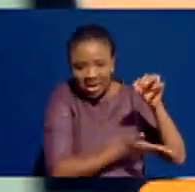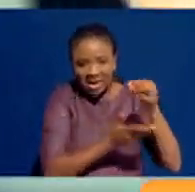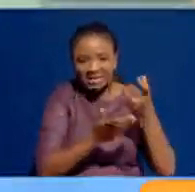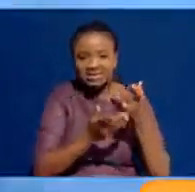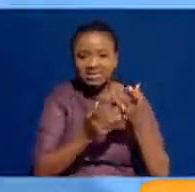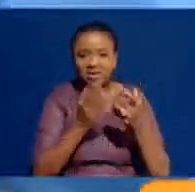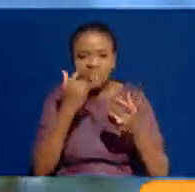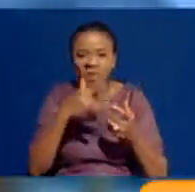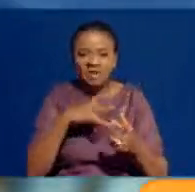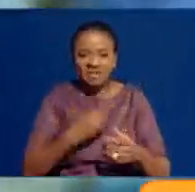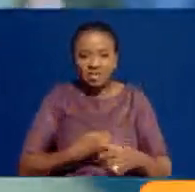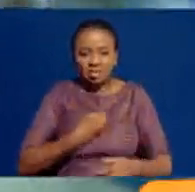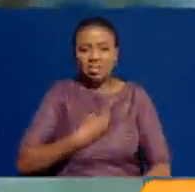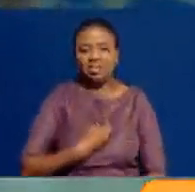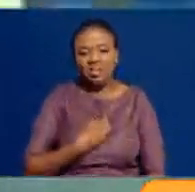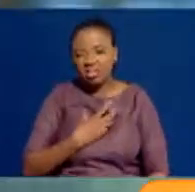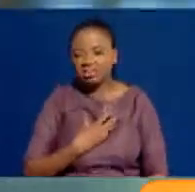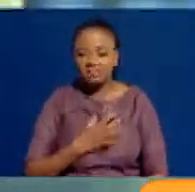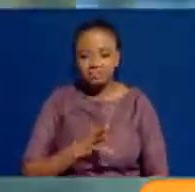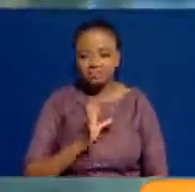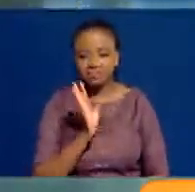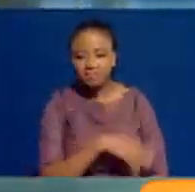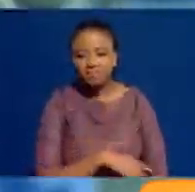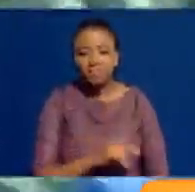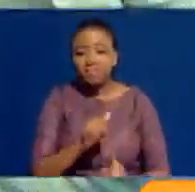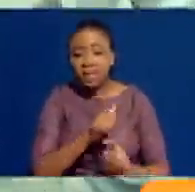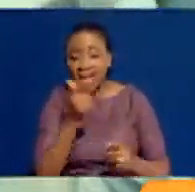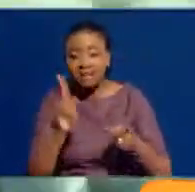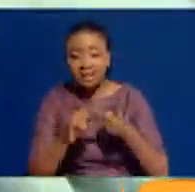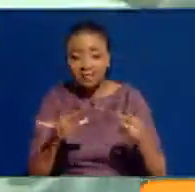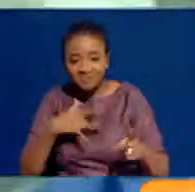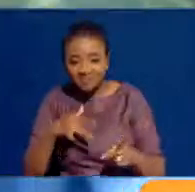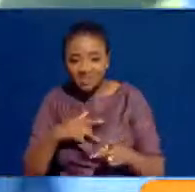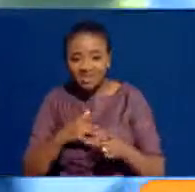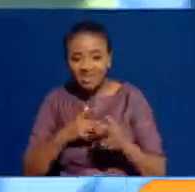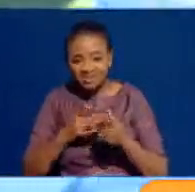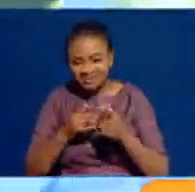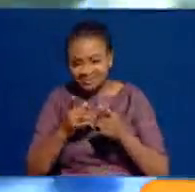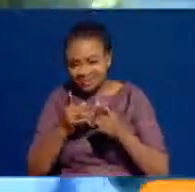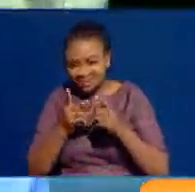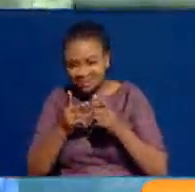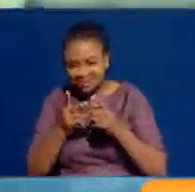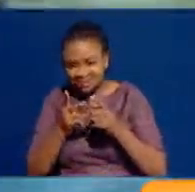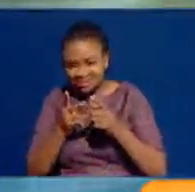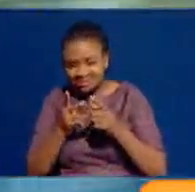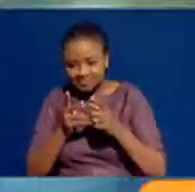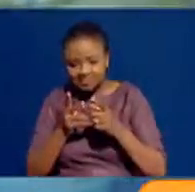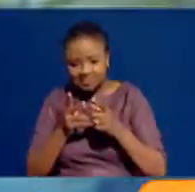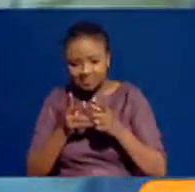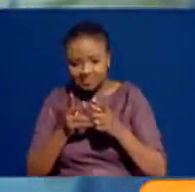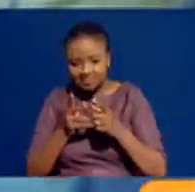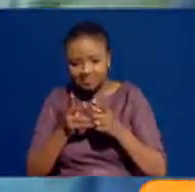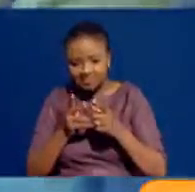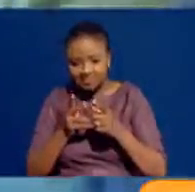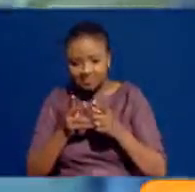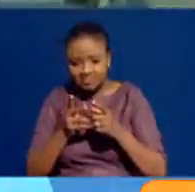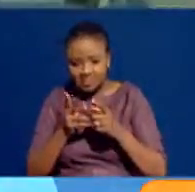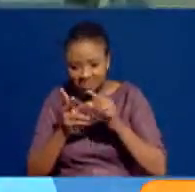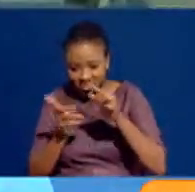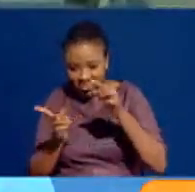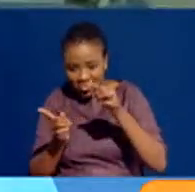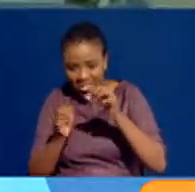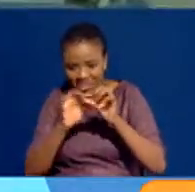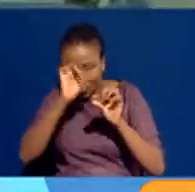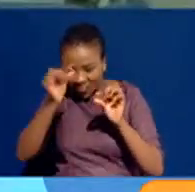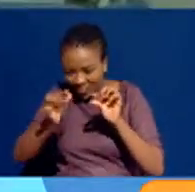severe reflux and something like that. Bypass could also give you a little bit better relief of things like hypertension and